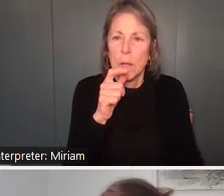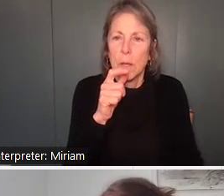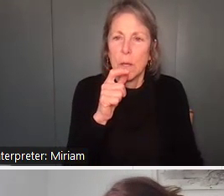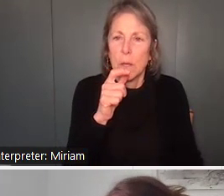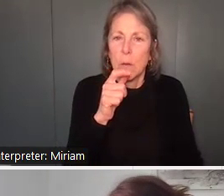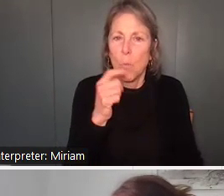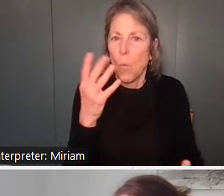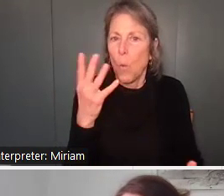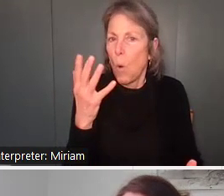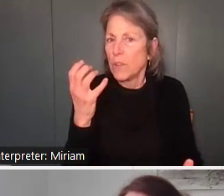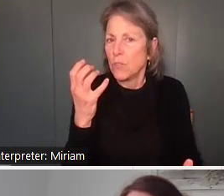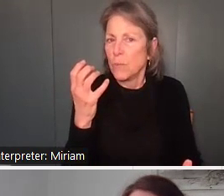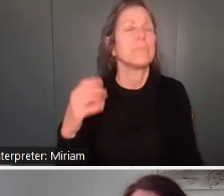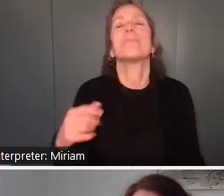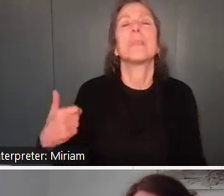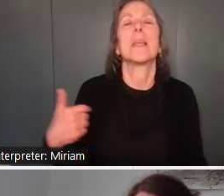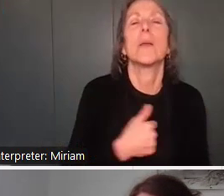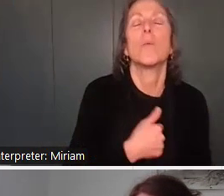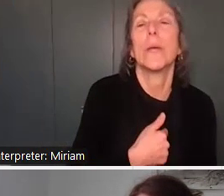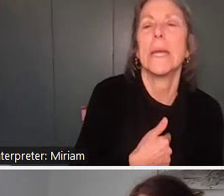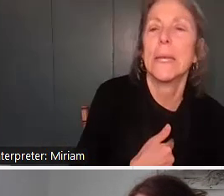wants to. We're looking for,